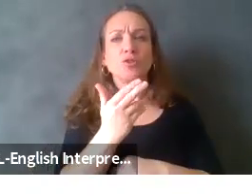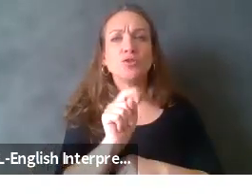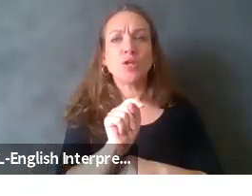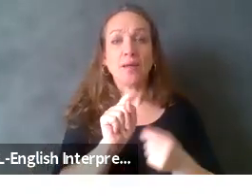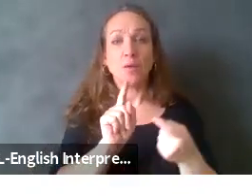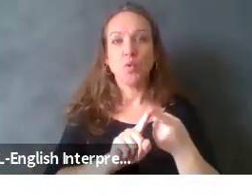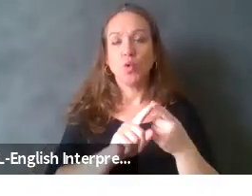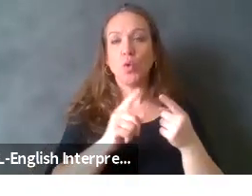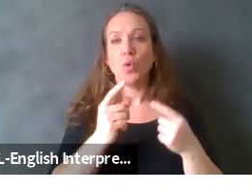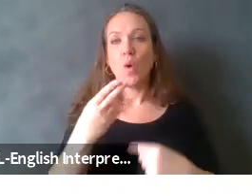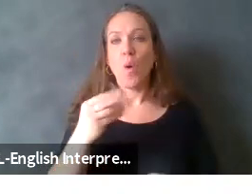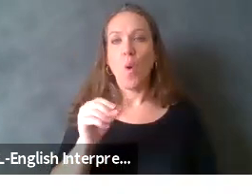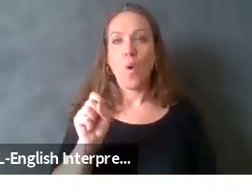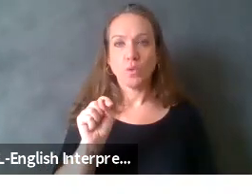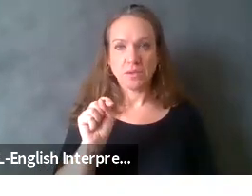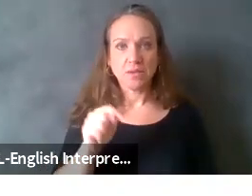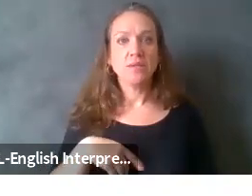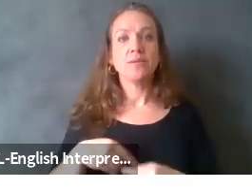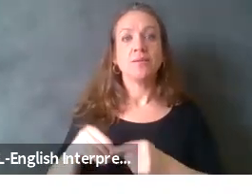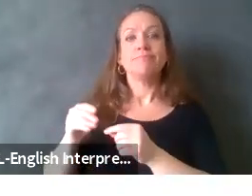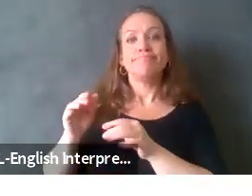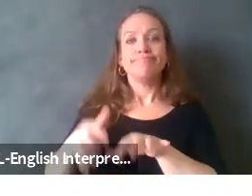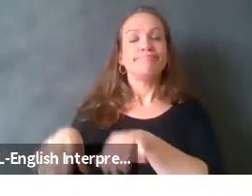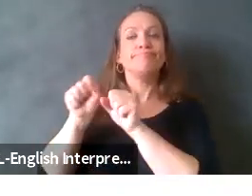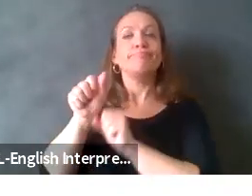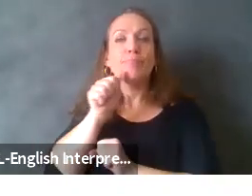the chat window and type your comment in the